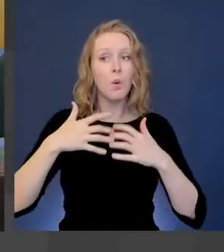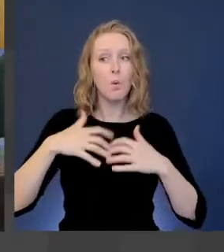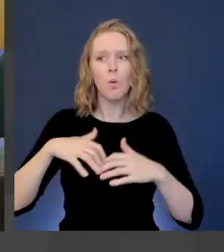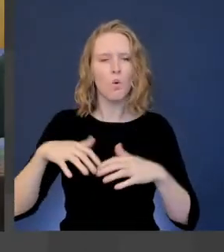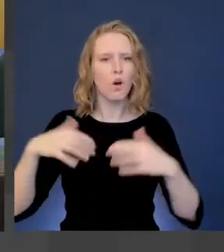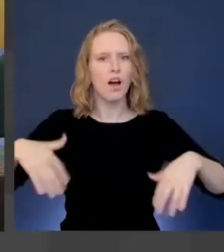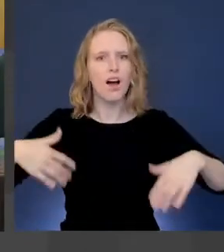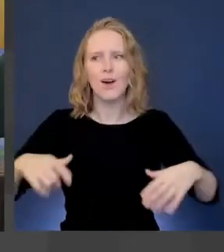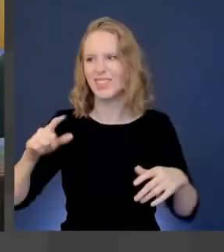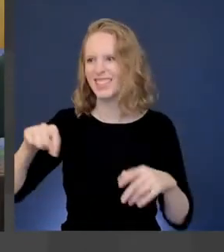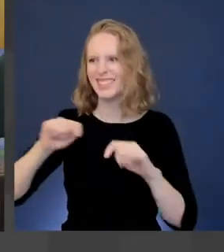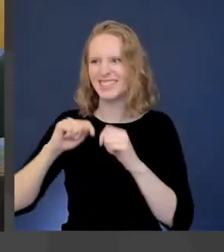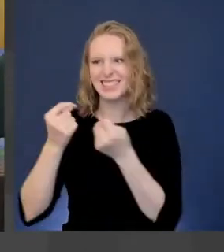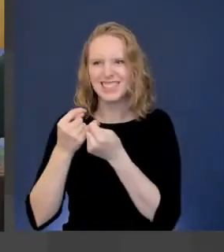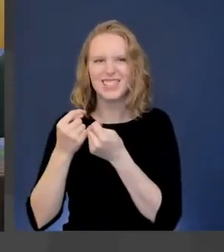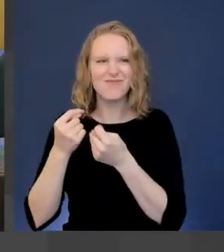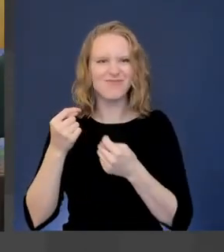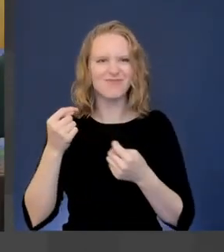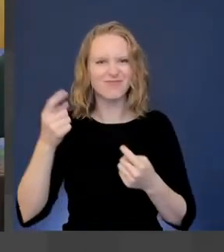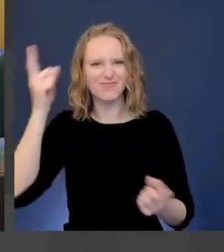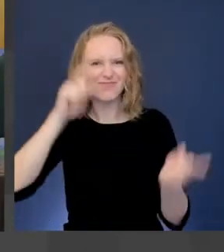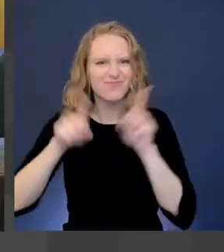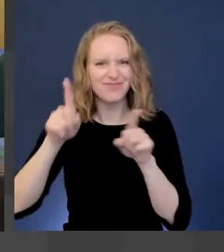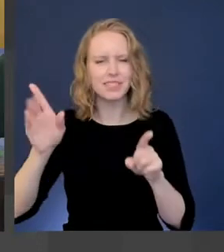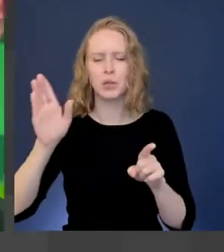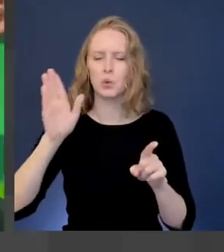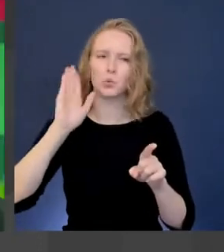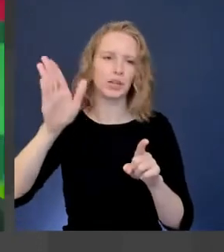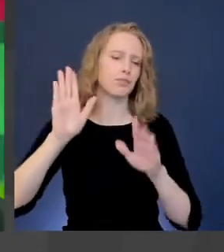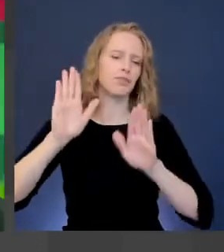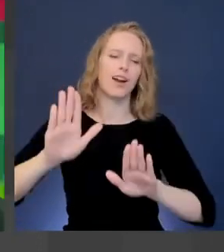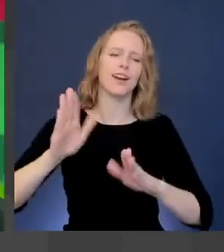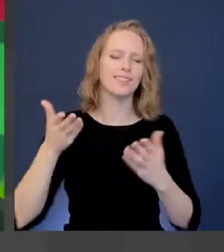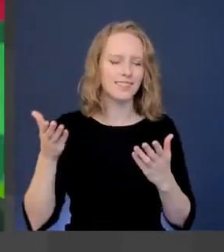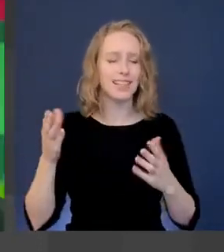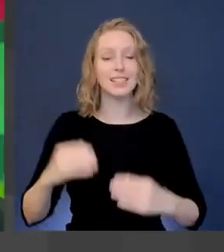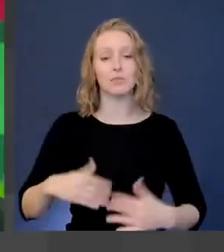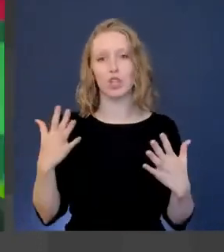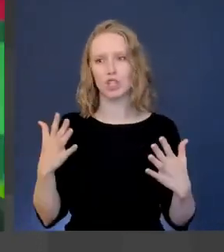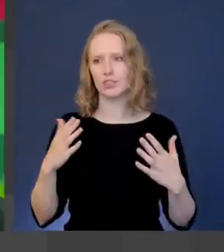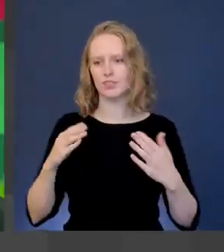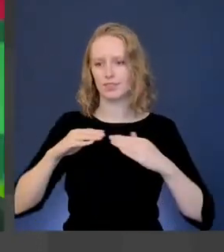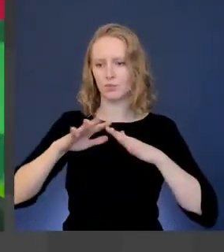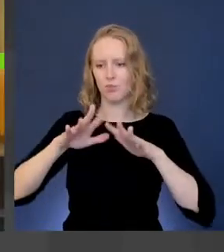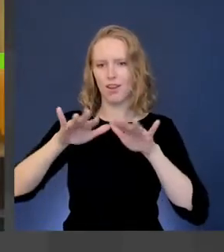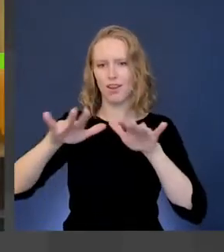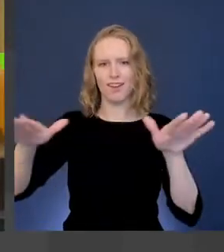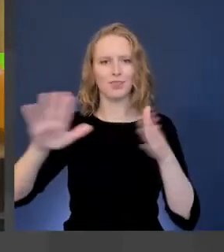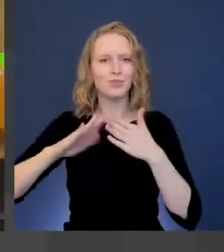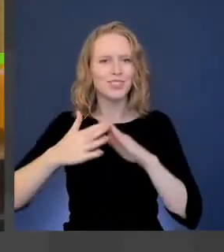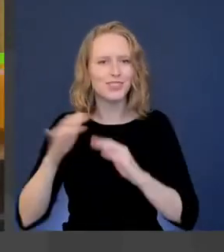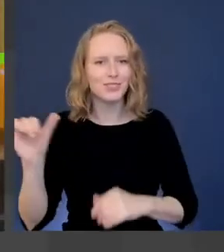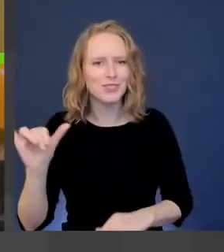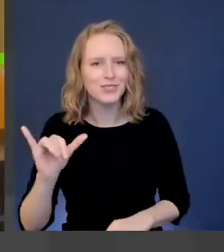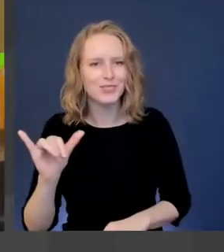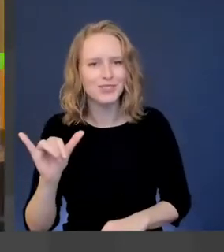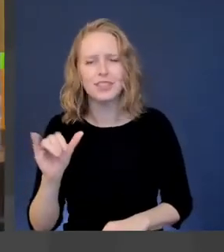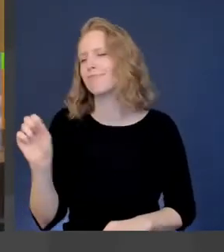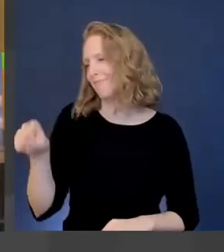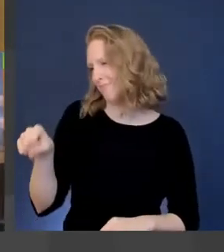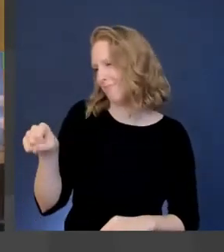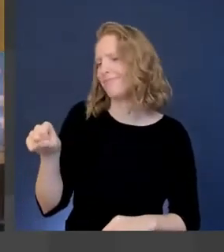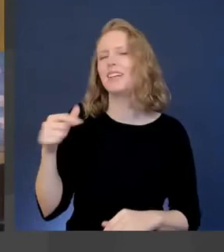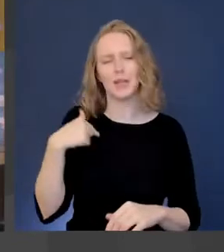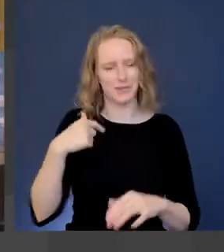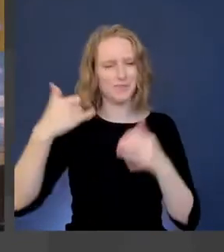This is going to be great. And seeing that inspiration spread and then also spread out to our community through the snapshots has been really fun. Yeah, and we have been playtesting a lot, and we